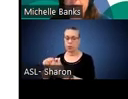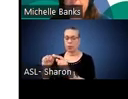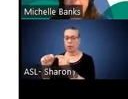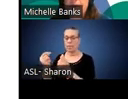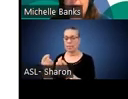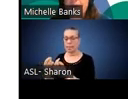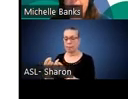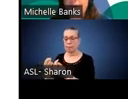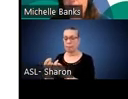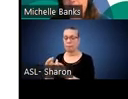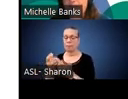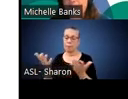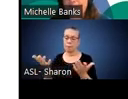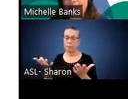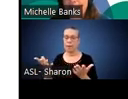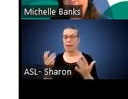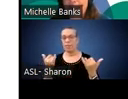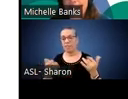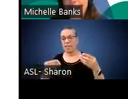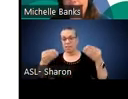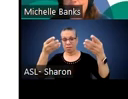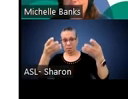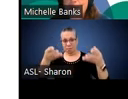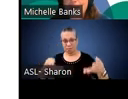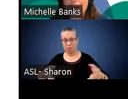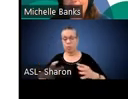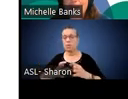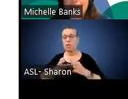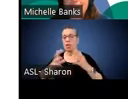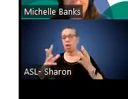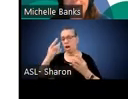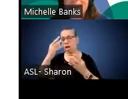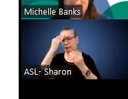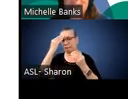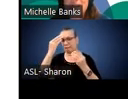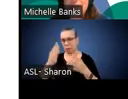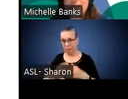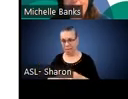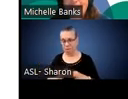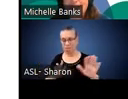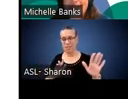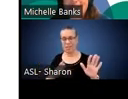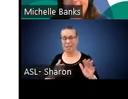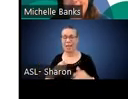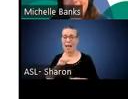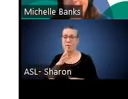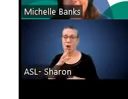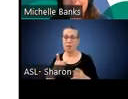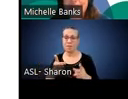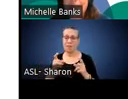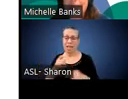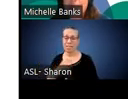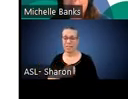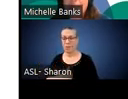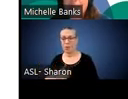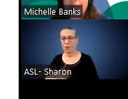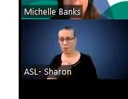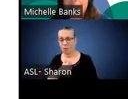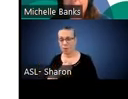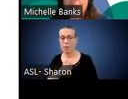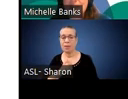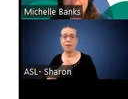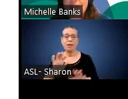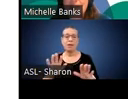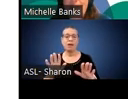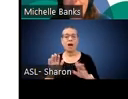And that was a lot of information that I went through a little bit too fast, I think. So if folks, I just